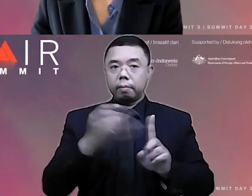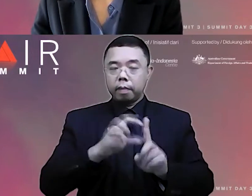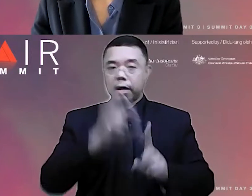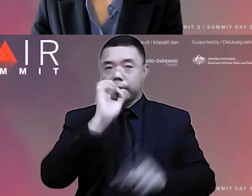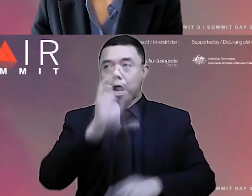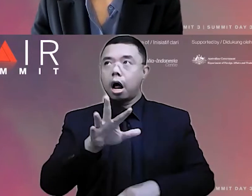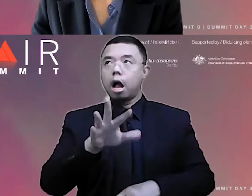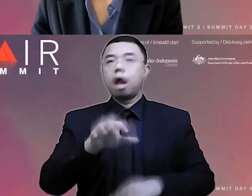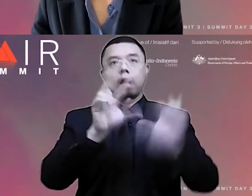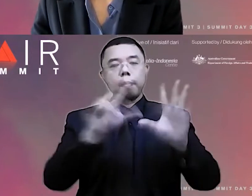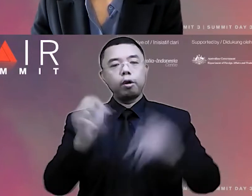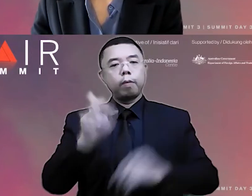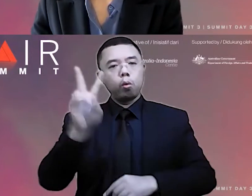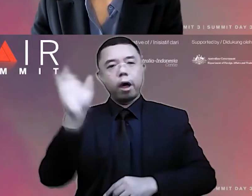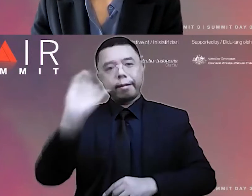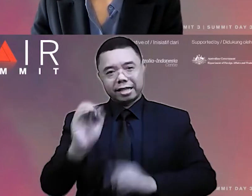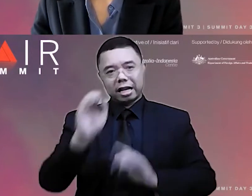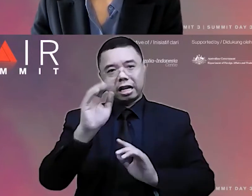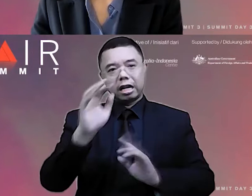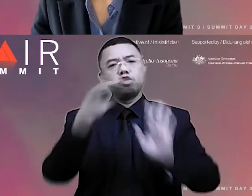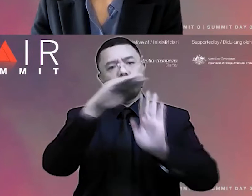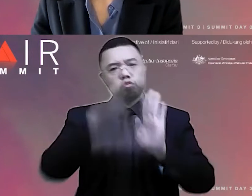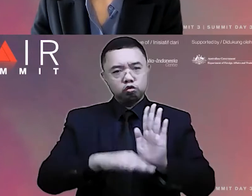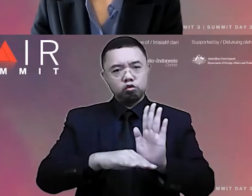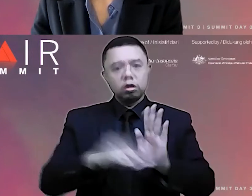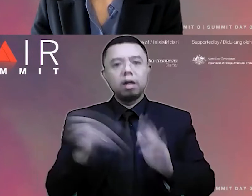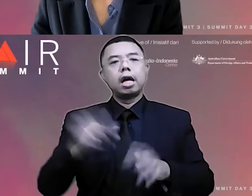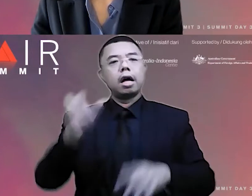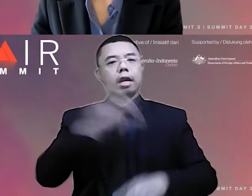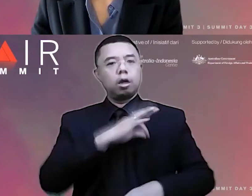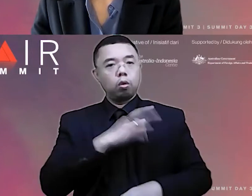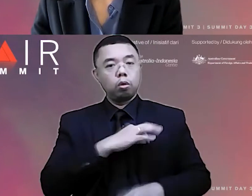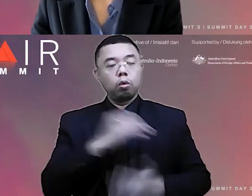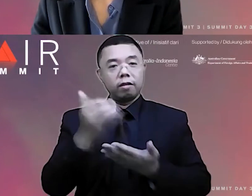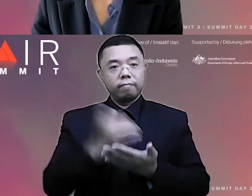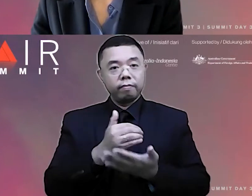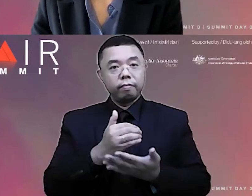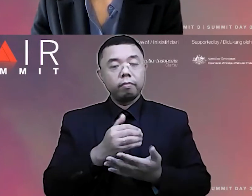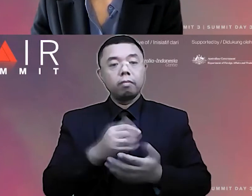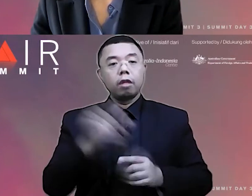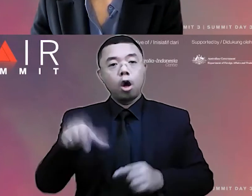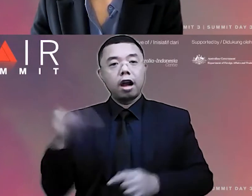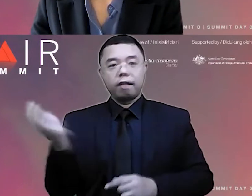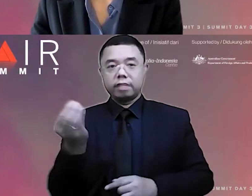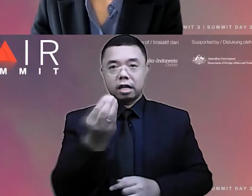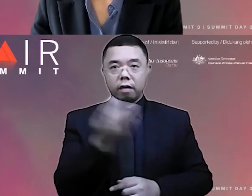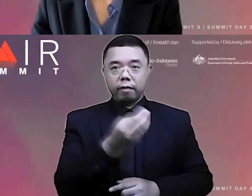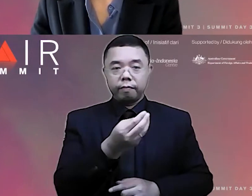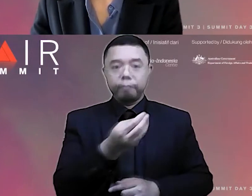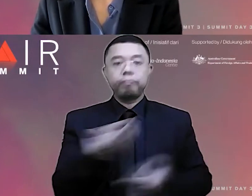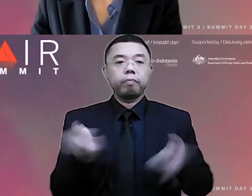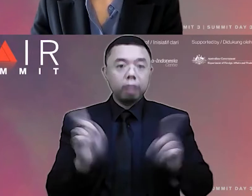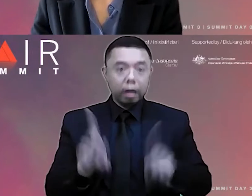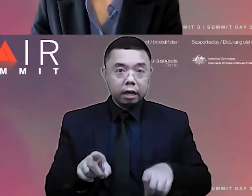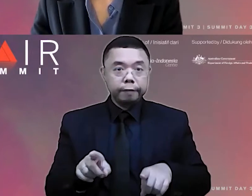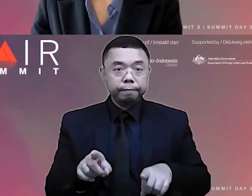year in ASEAN country itself. And that impacted to 1.6 million job loss in Asian